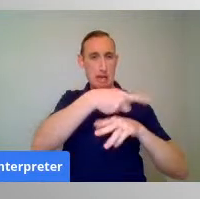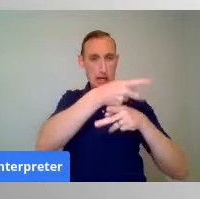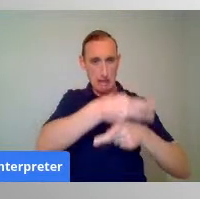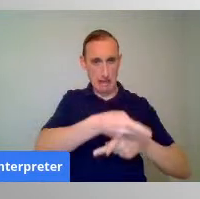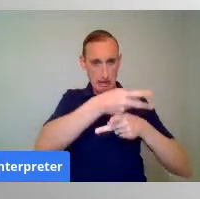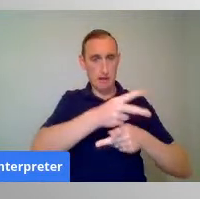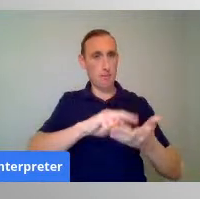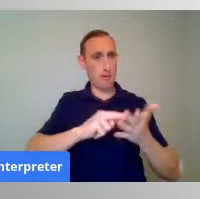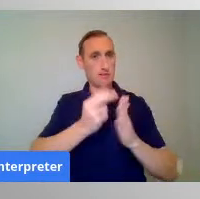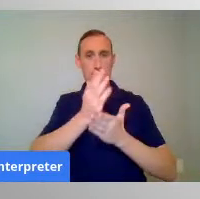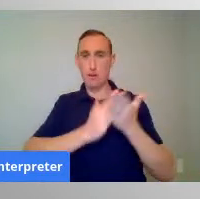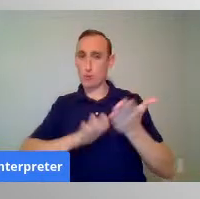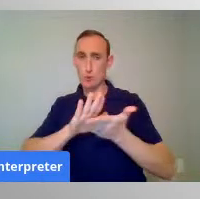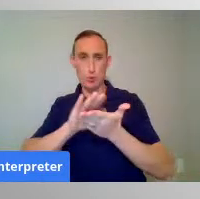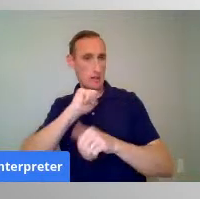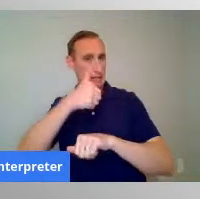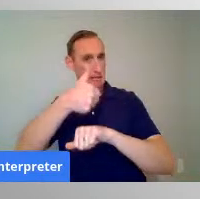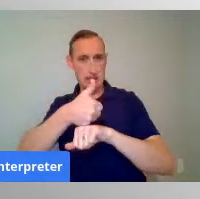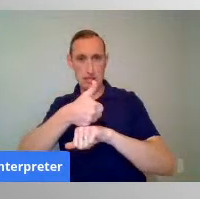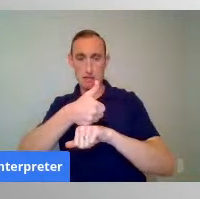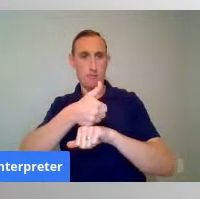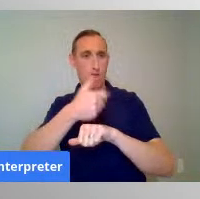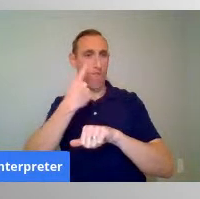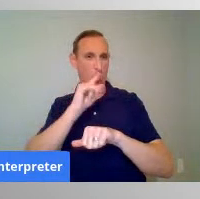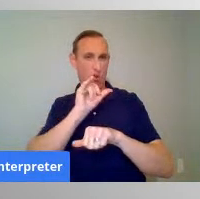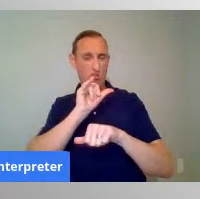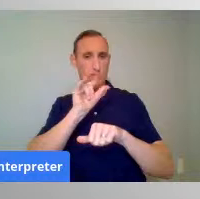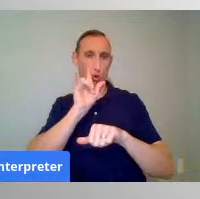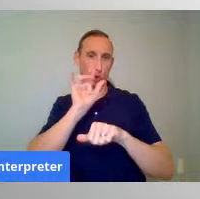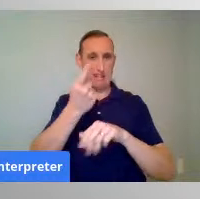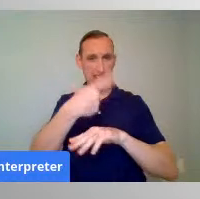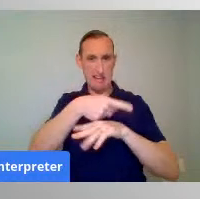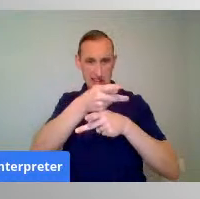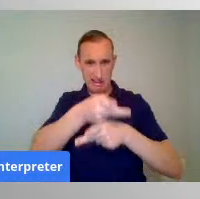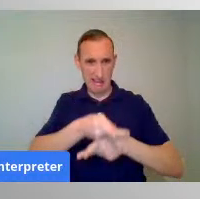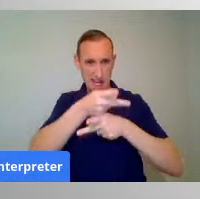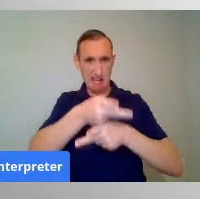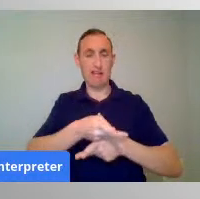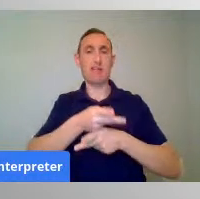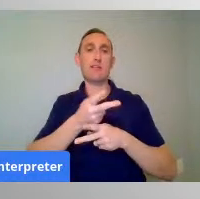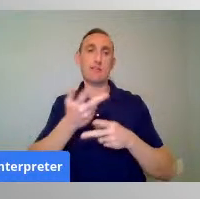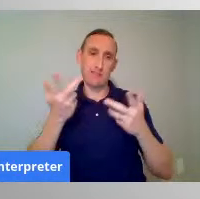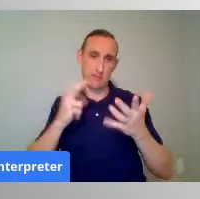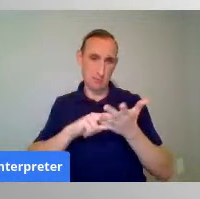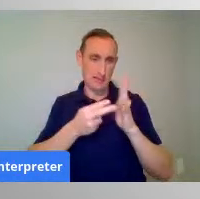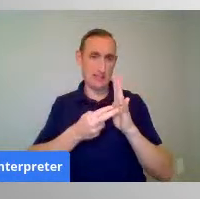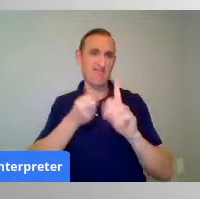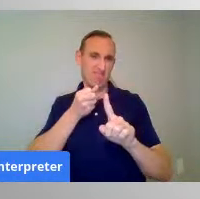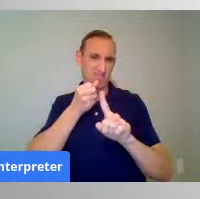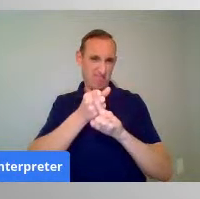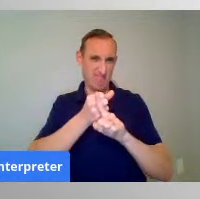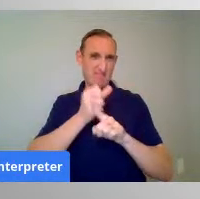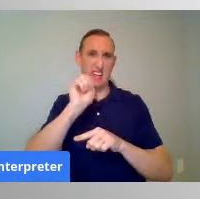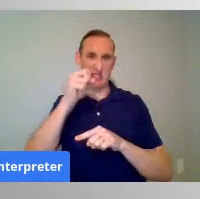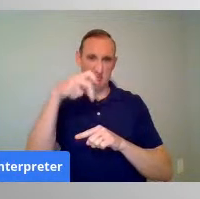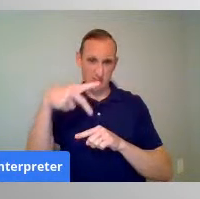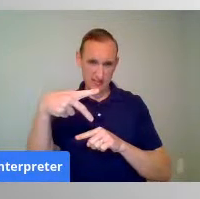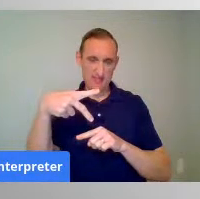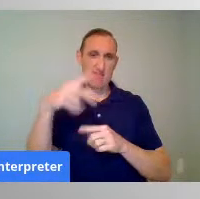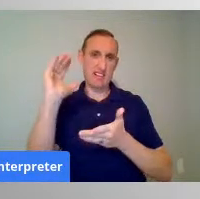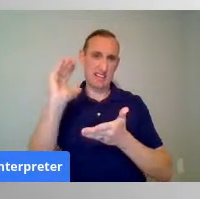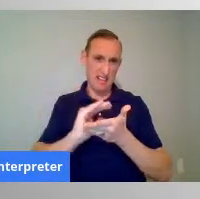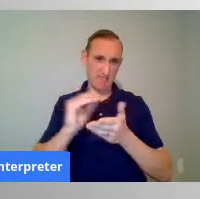So it actually impacts the school's budgets even more with ASP. So one of the things that Dr. Pope and I did last year was